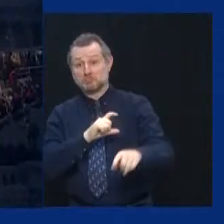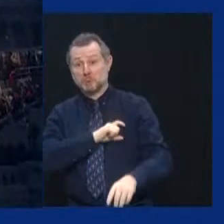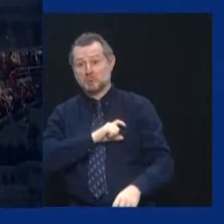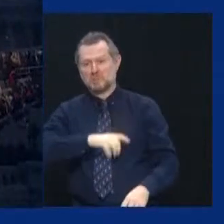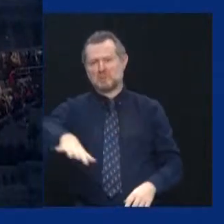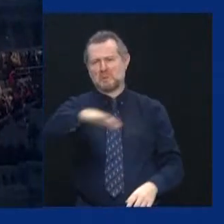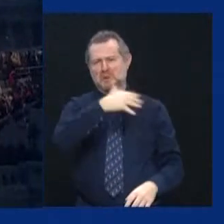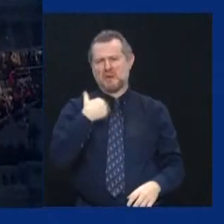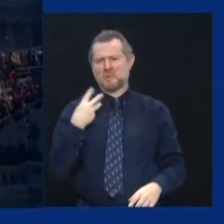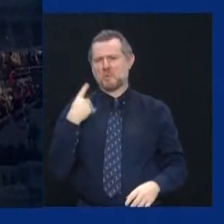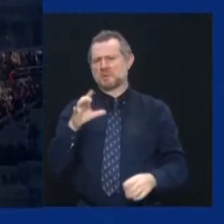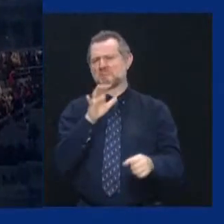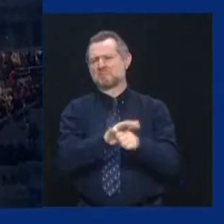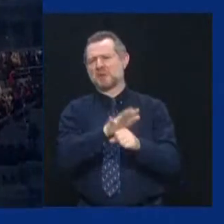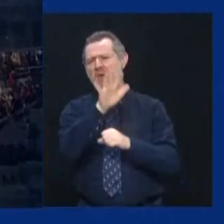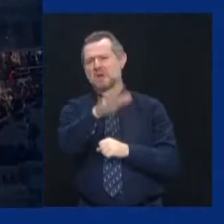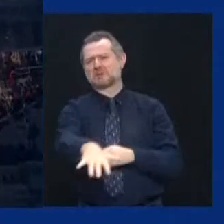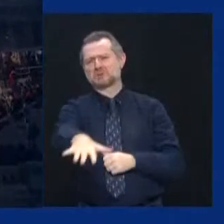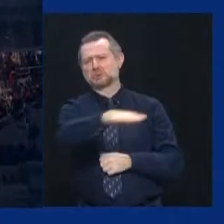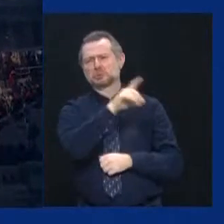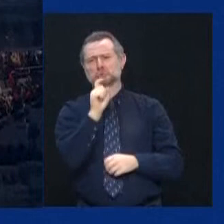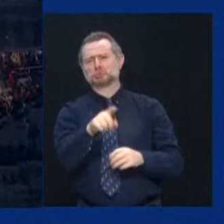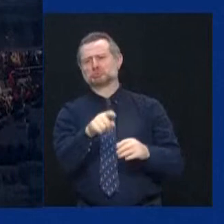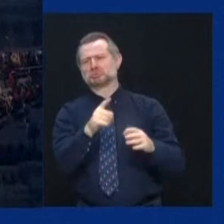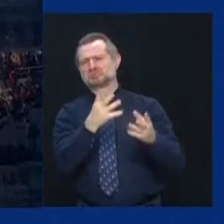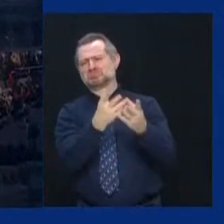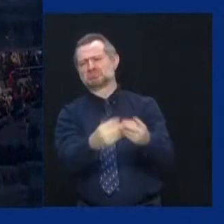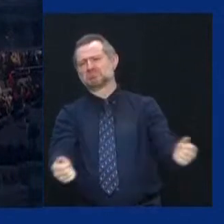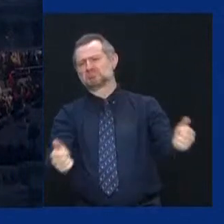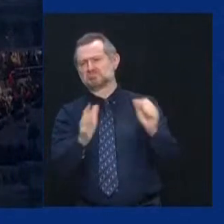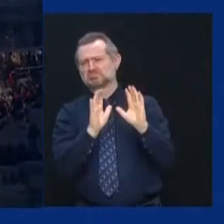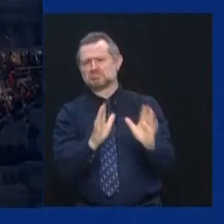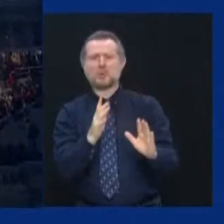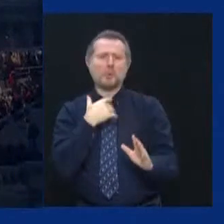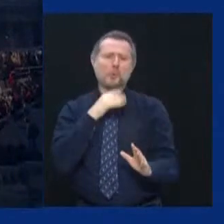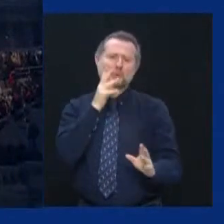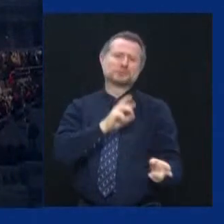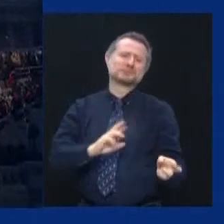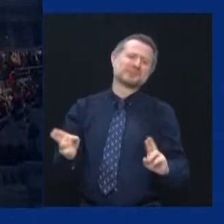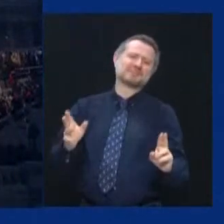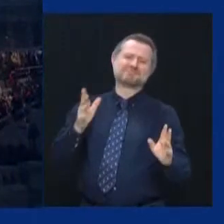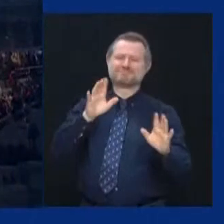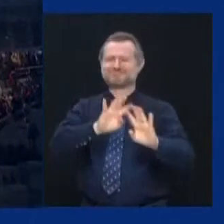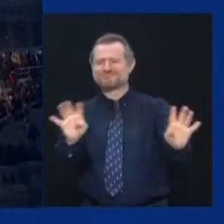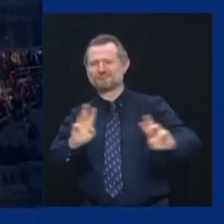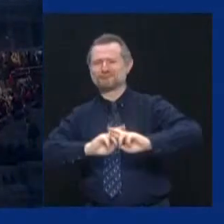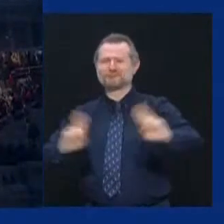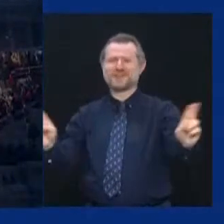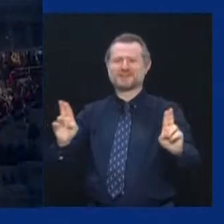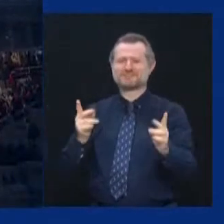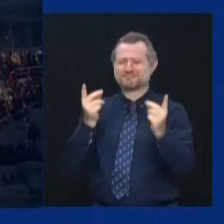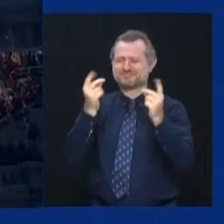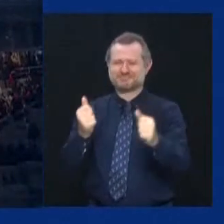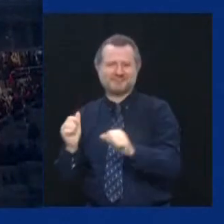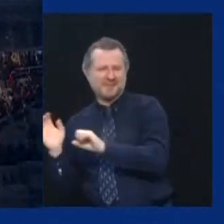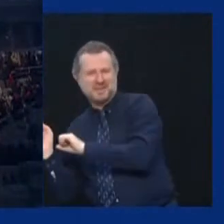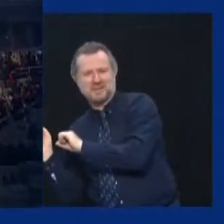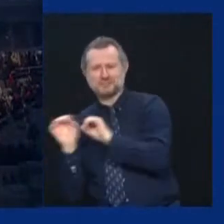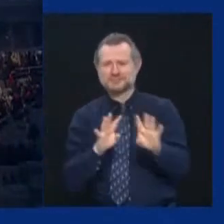Washington, D.C., they're going to have thousands of police in a matter of